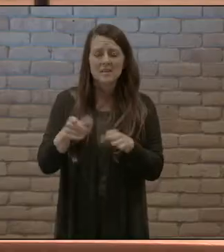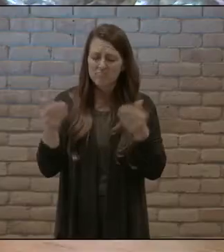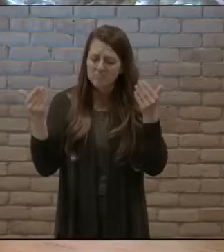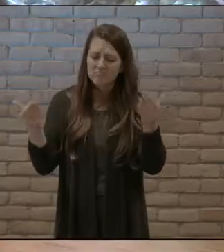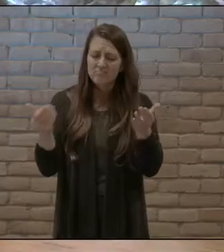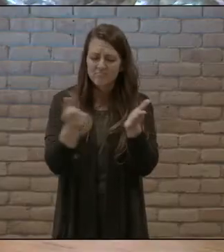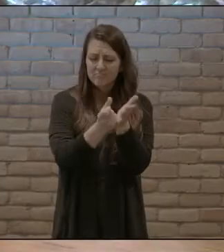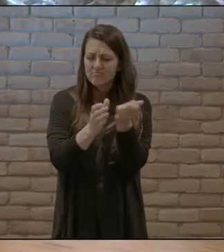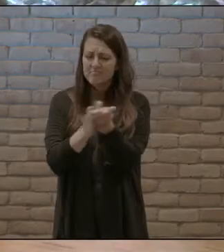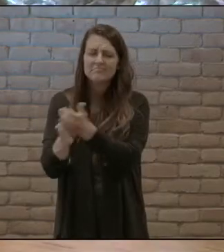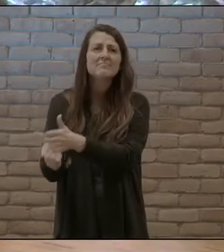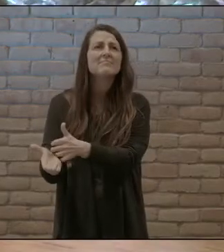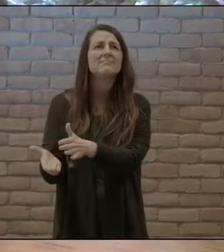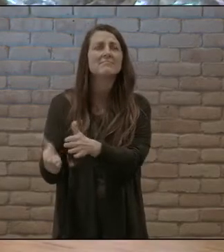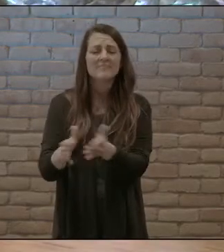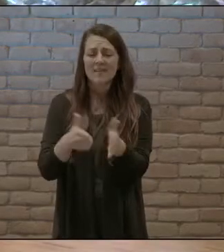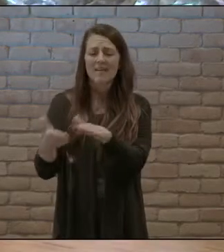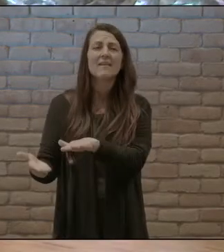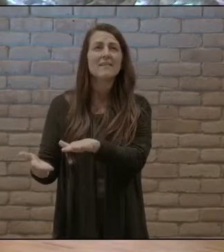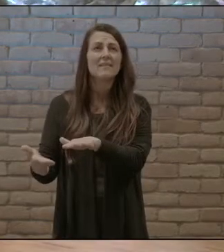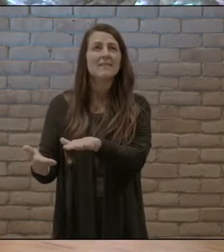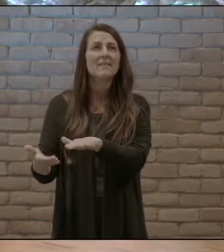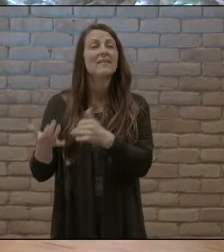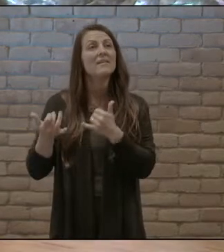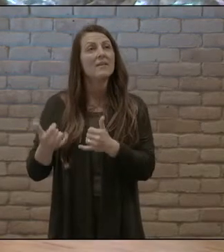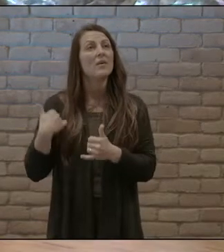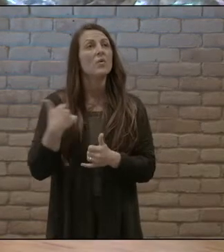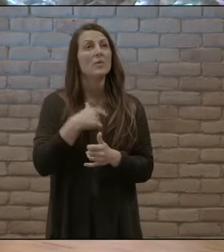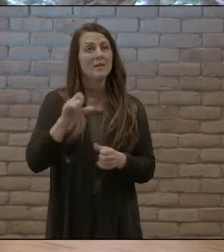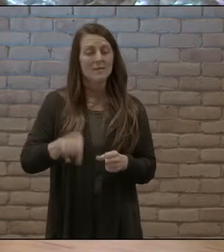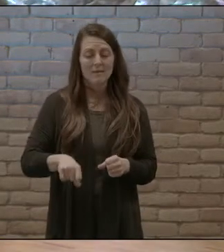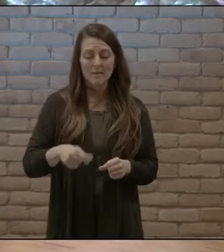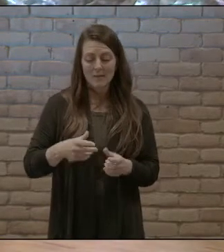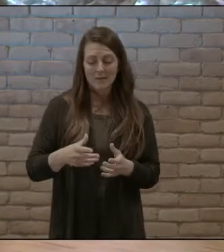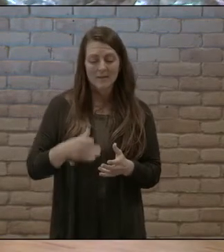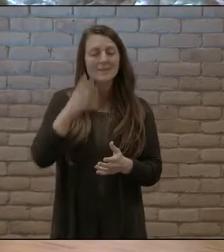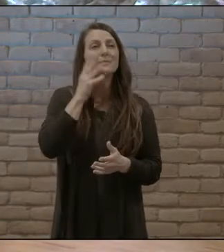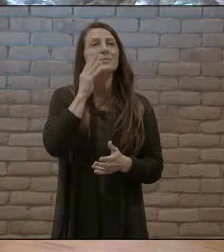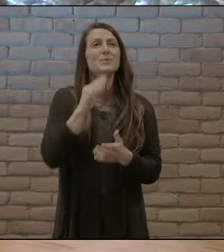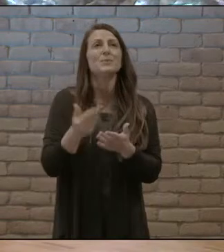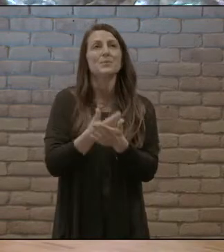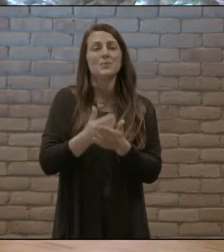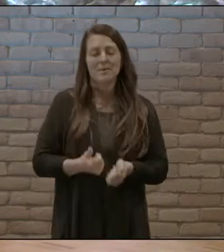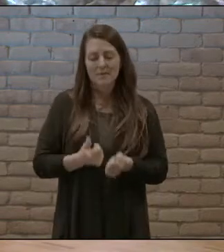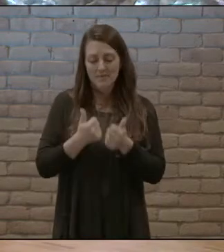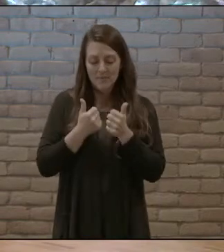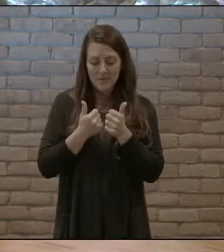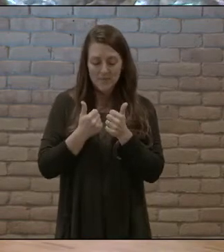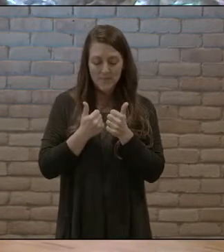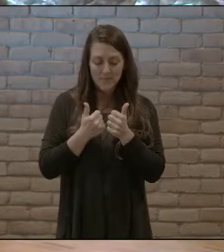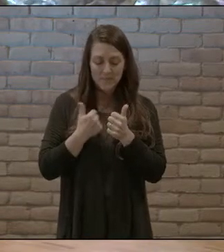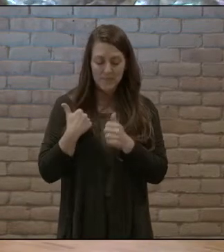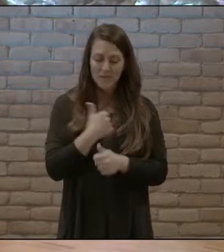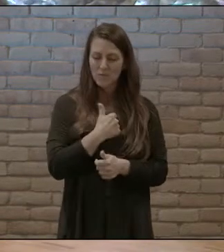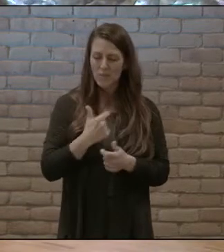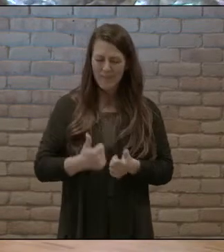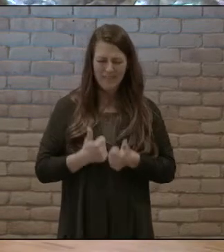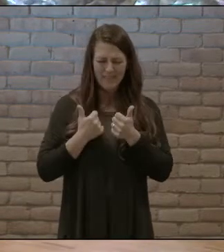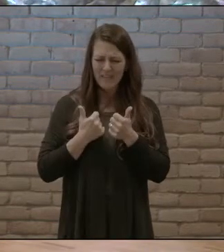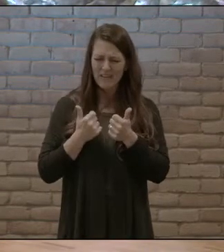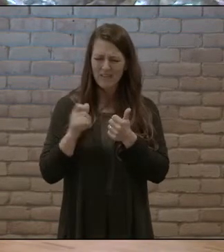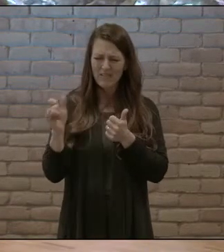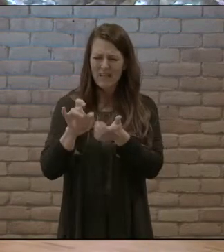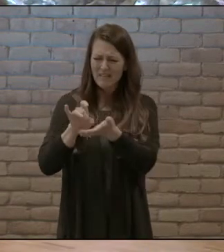that we might find newness of life. And as we live as exiles in this world, give